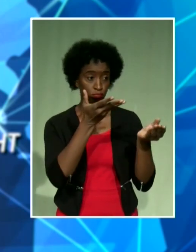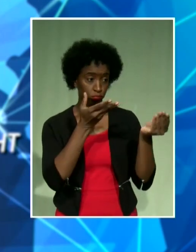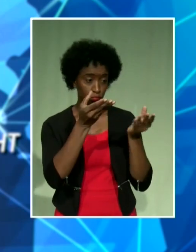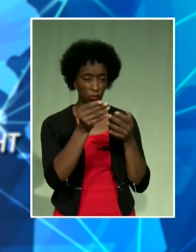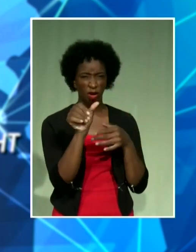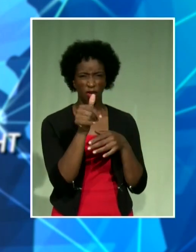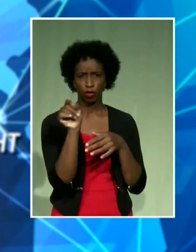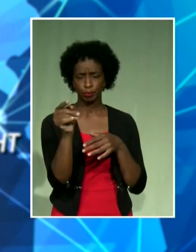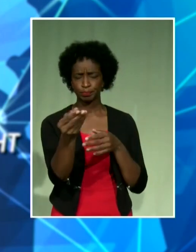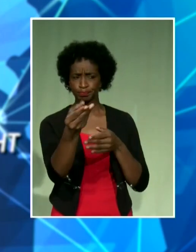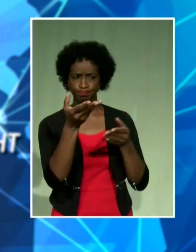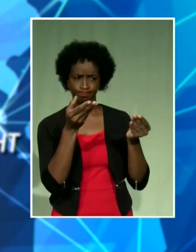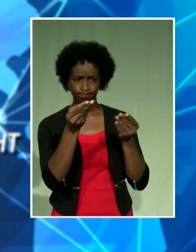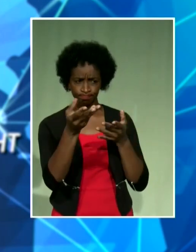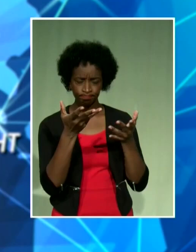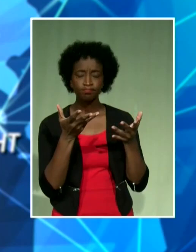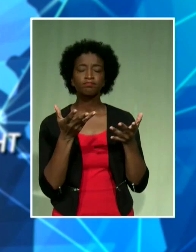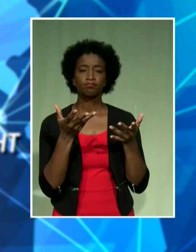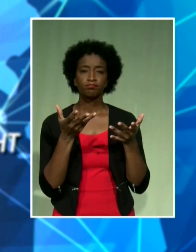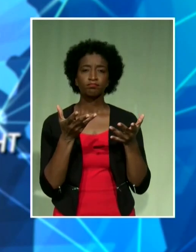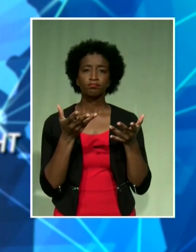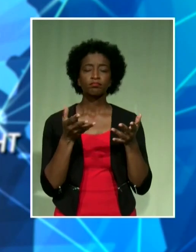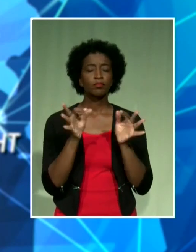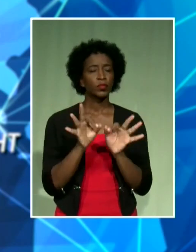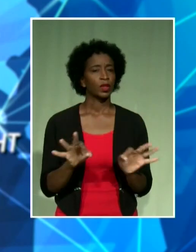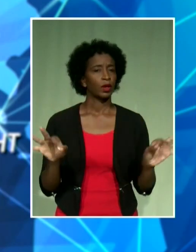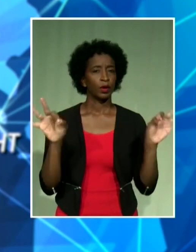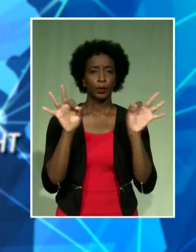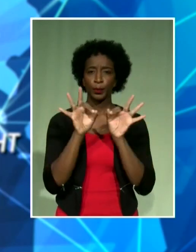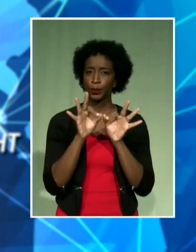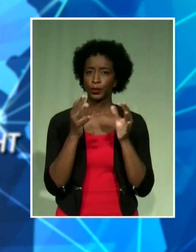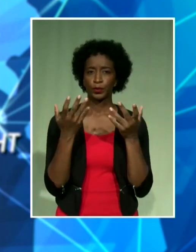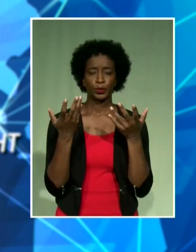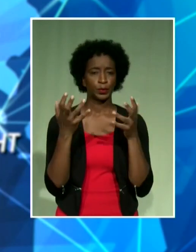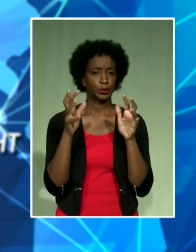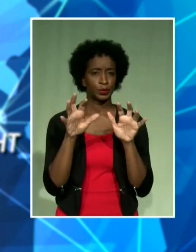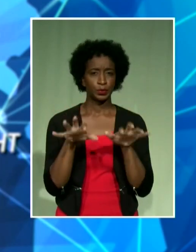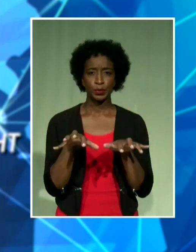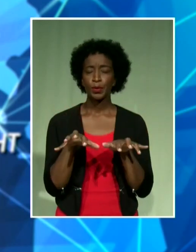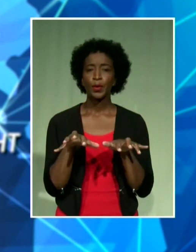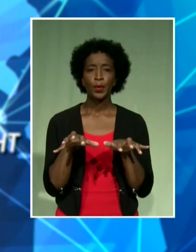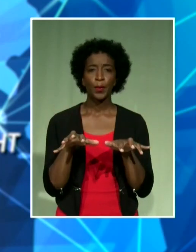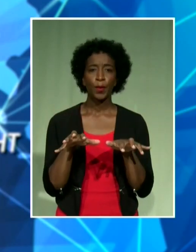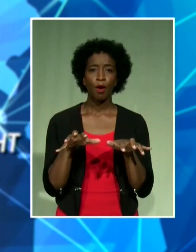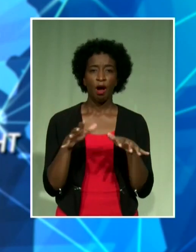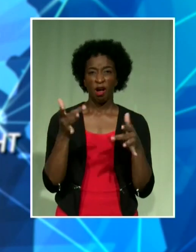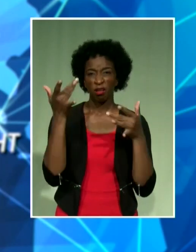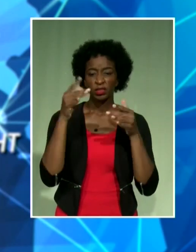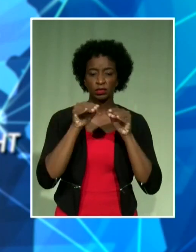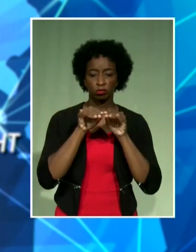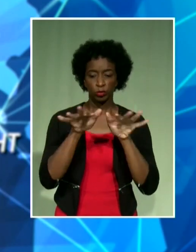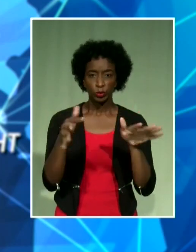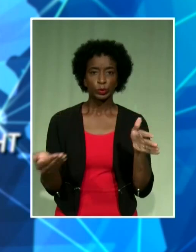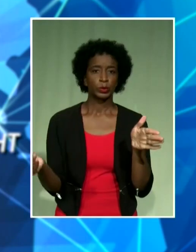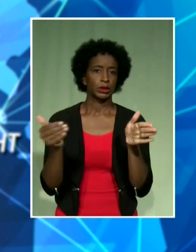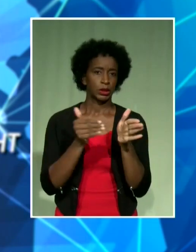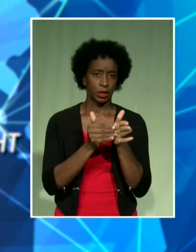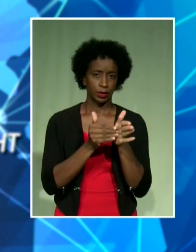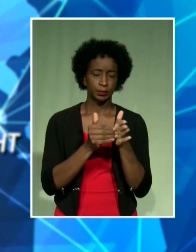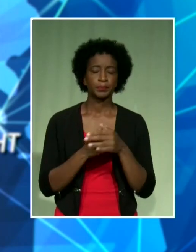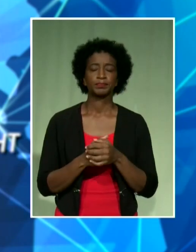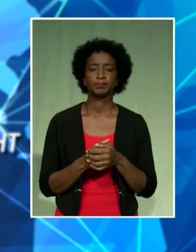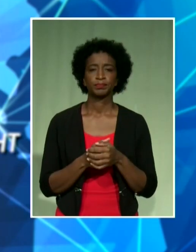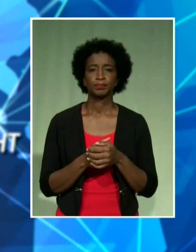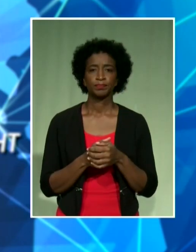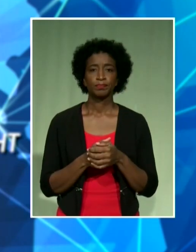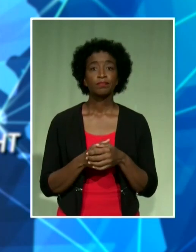move is critical so as to prevent erosion of the gains achieved, such as the decline in positivity rates and positive cases. In light of this, he